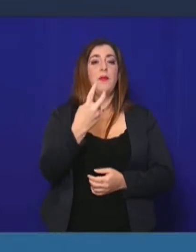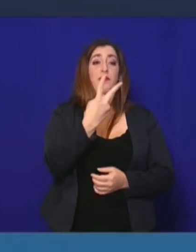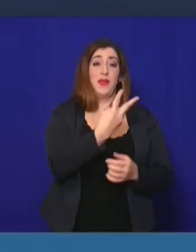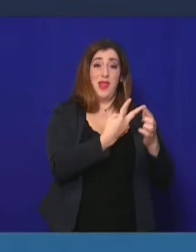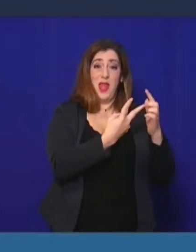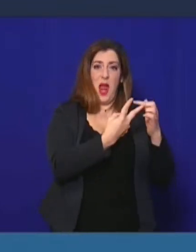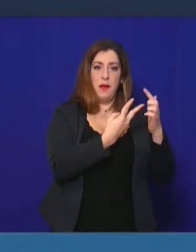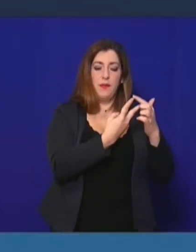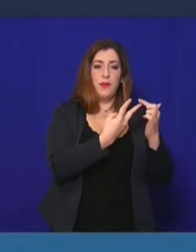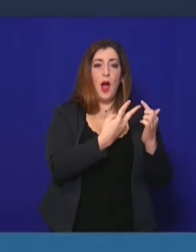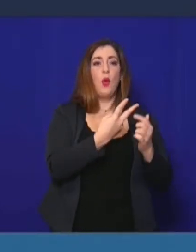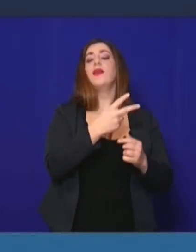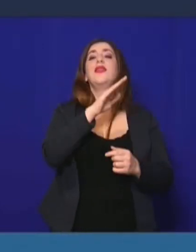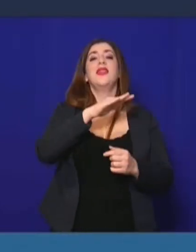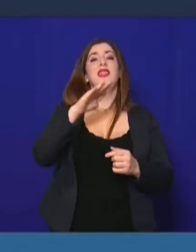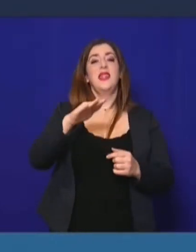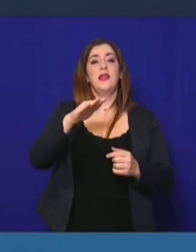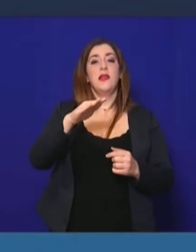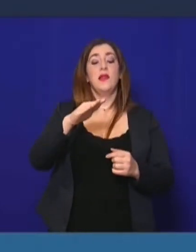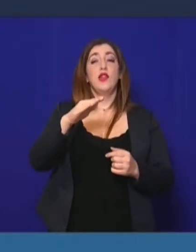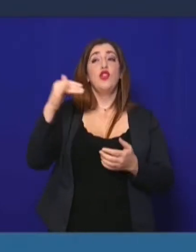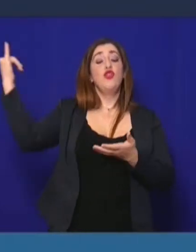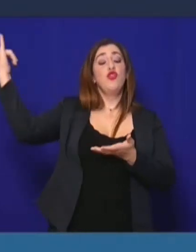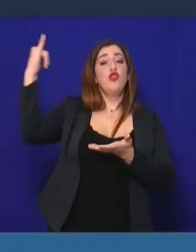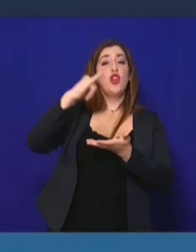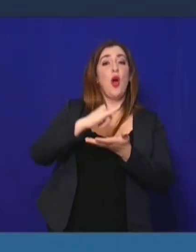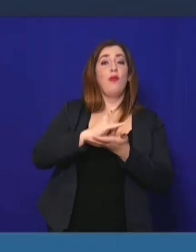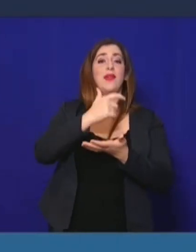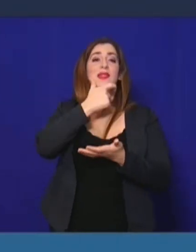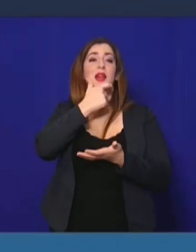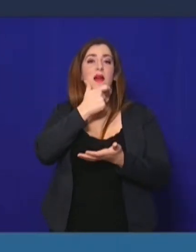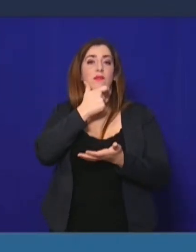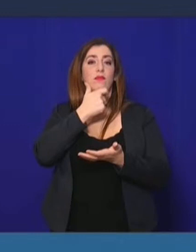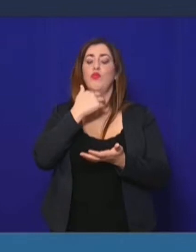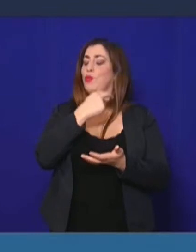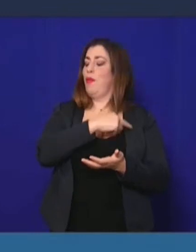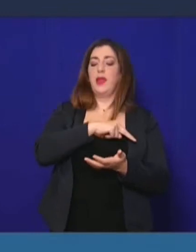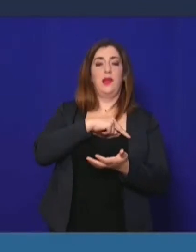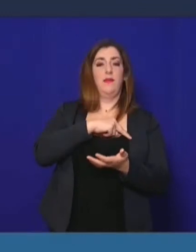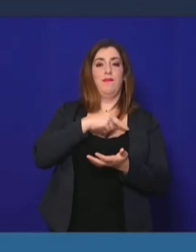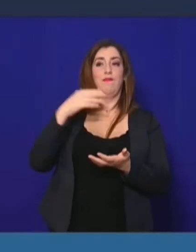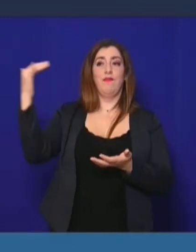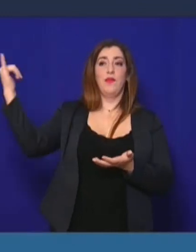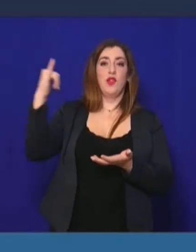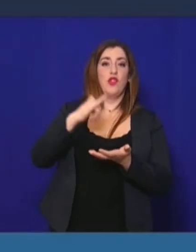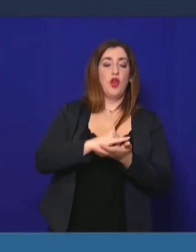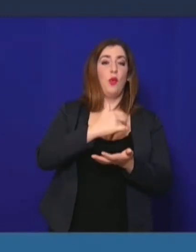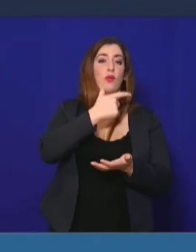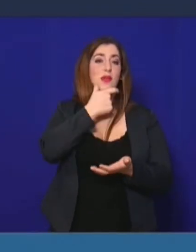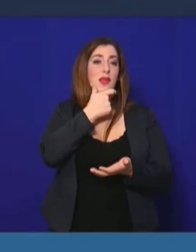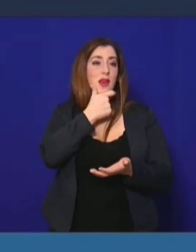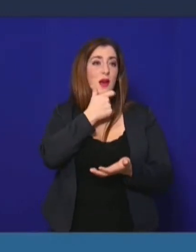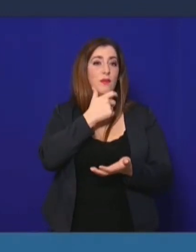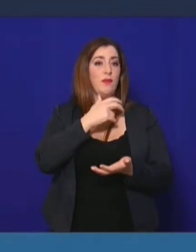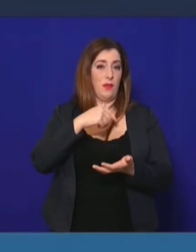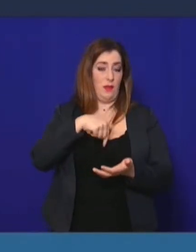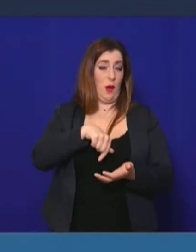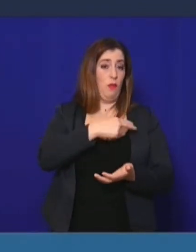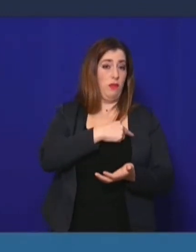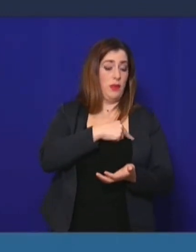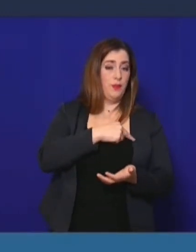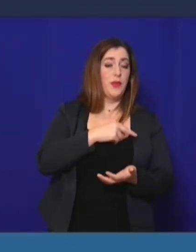mill-Ingilterra fit-19 ta' Diċembru u dawn meta minnilhom it-test l-ajruport kienu stabu pożittivi u allura mill-ewwel